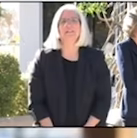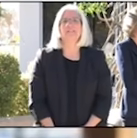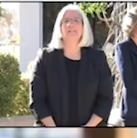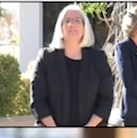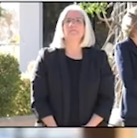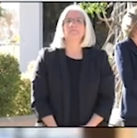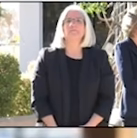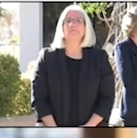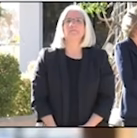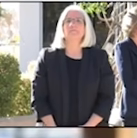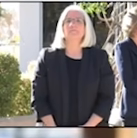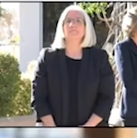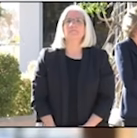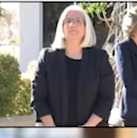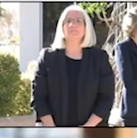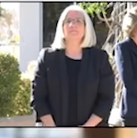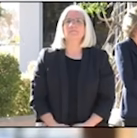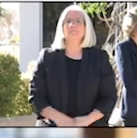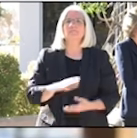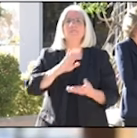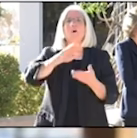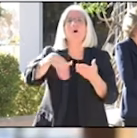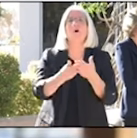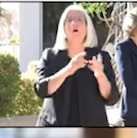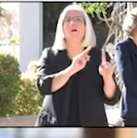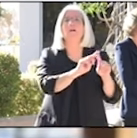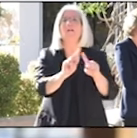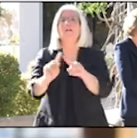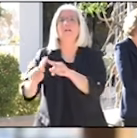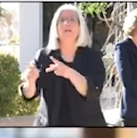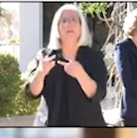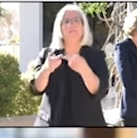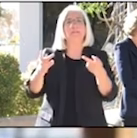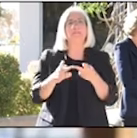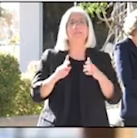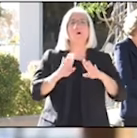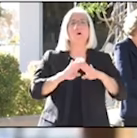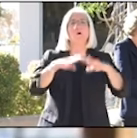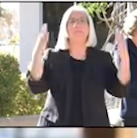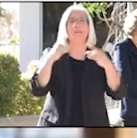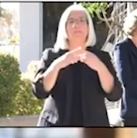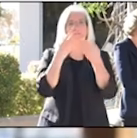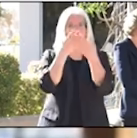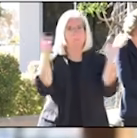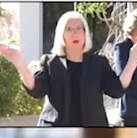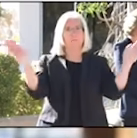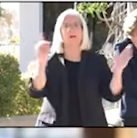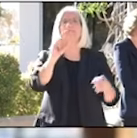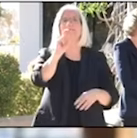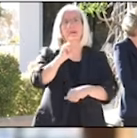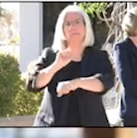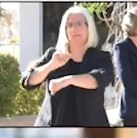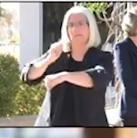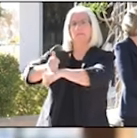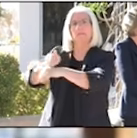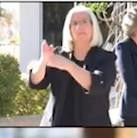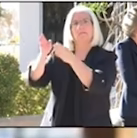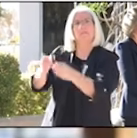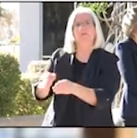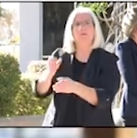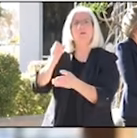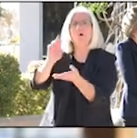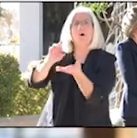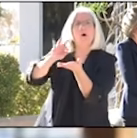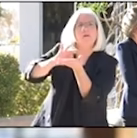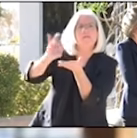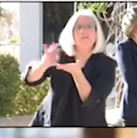all facilities open to the public must establish a metering system to ensure that the applicable capacity limits